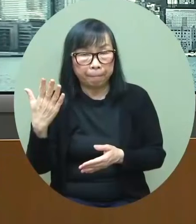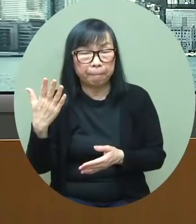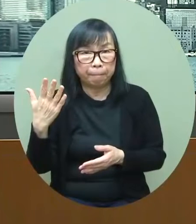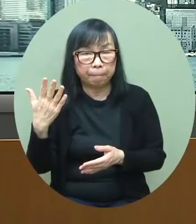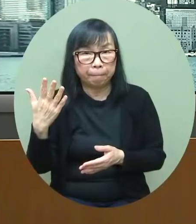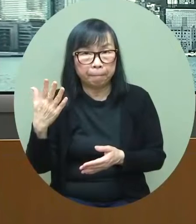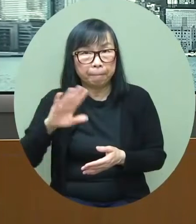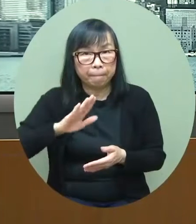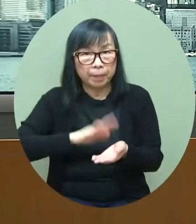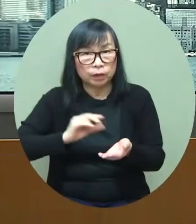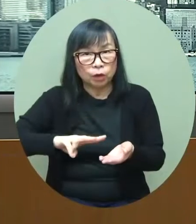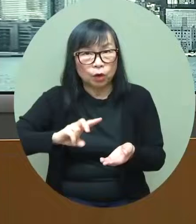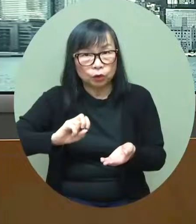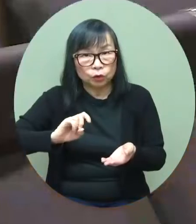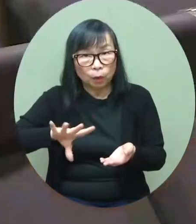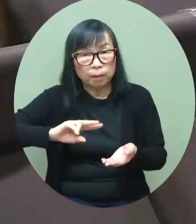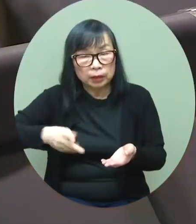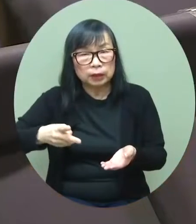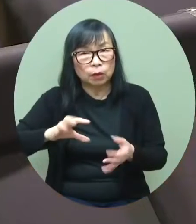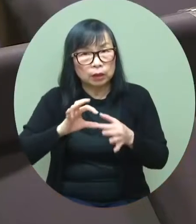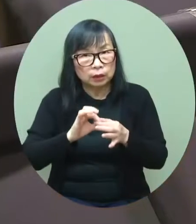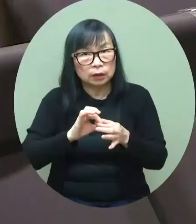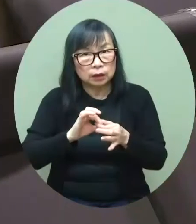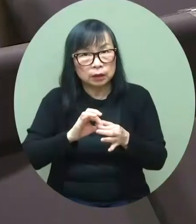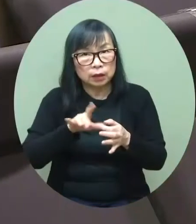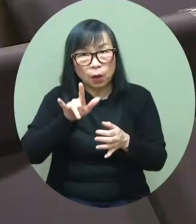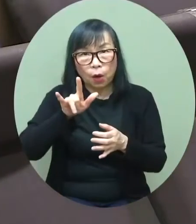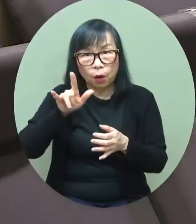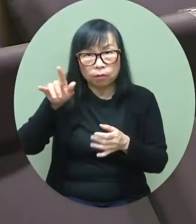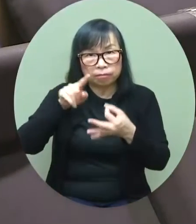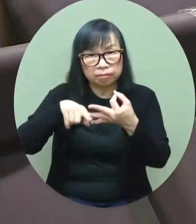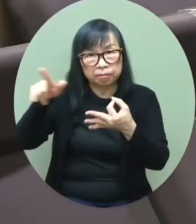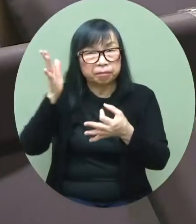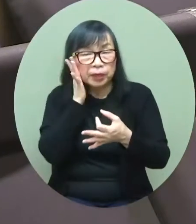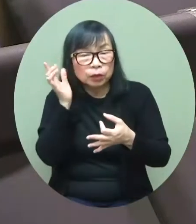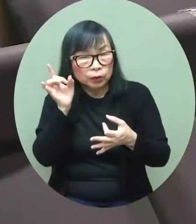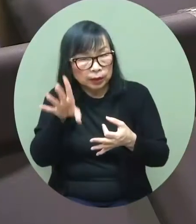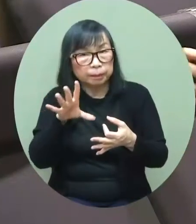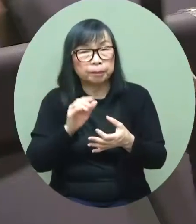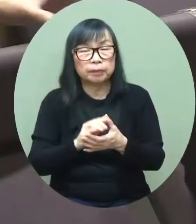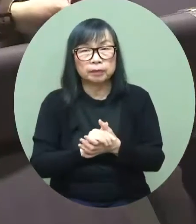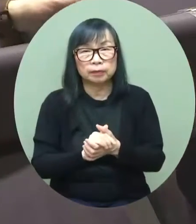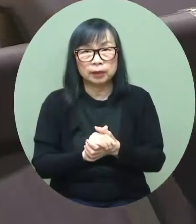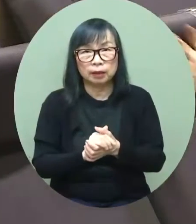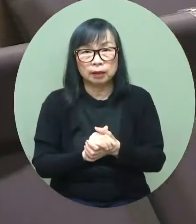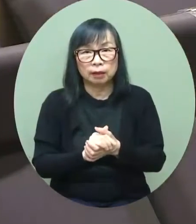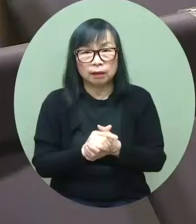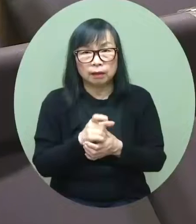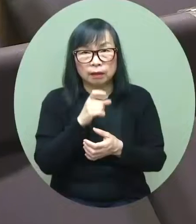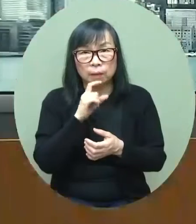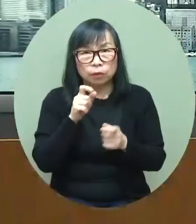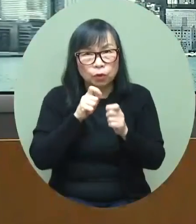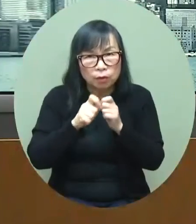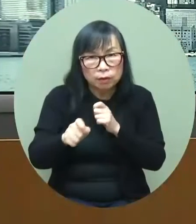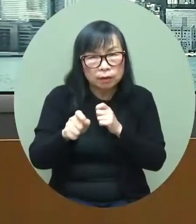discharged yet, and has there been other BA4 or BA5 cases found on arrival through imported cases? Thank you. There have been